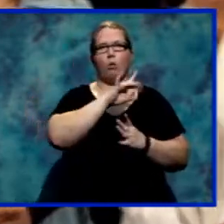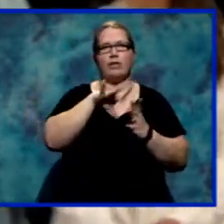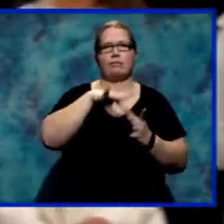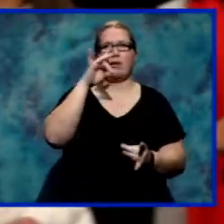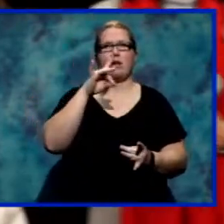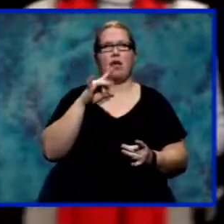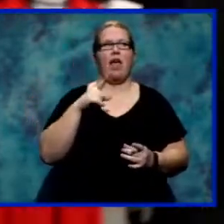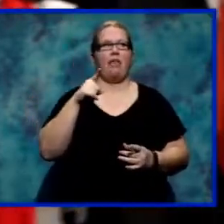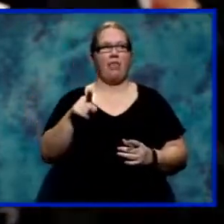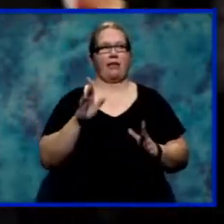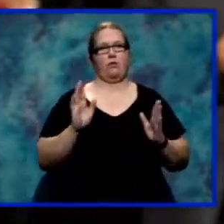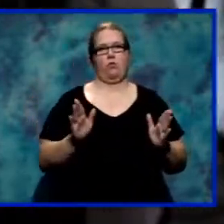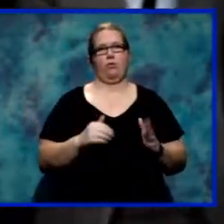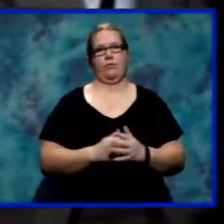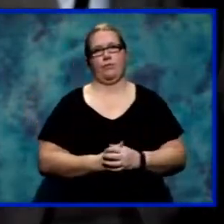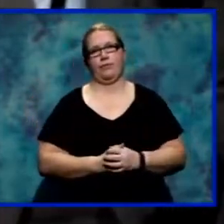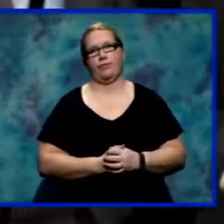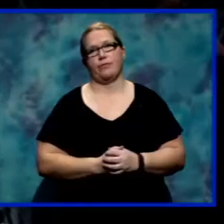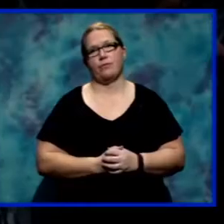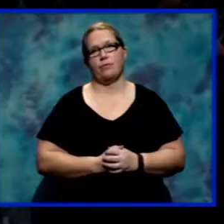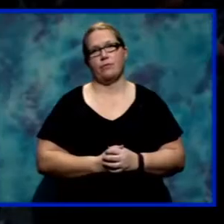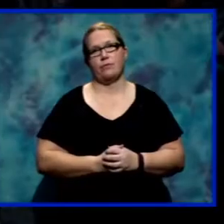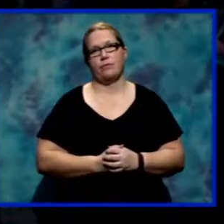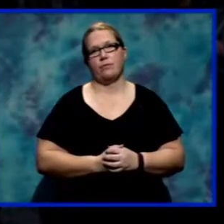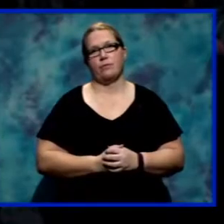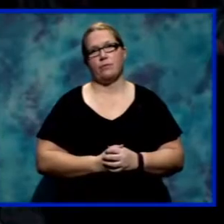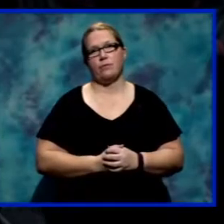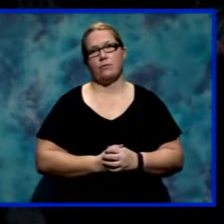more important. Let's sing this last verse.